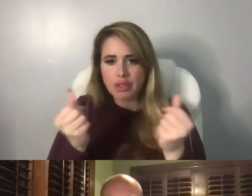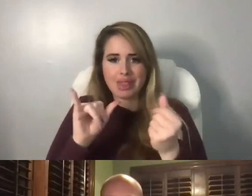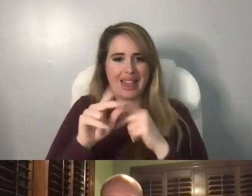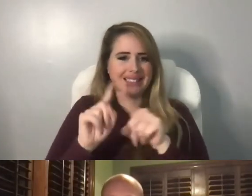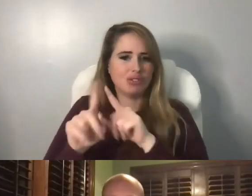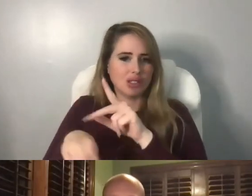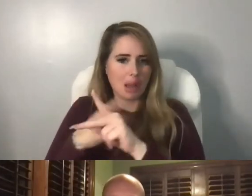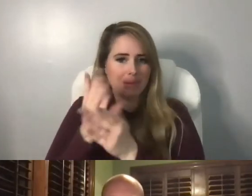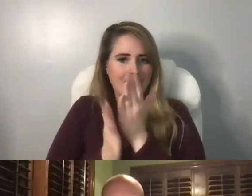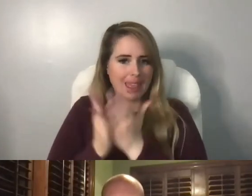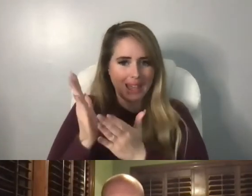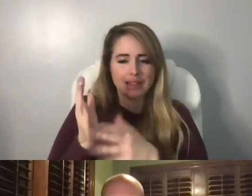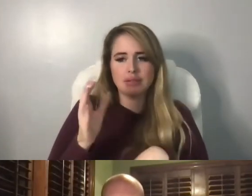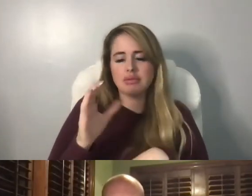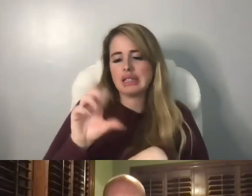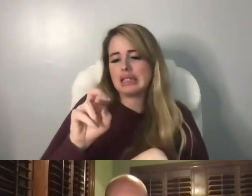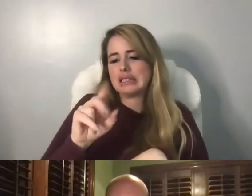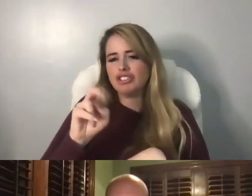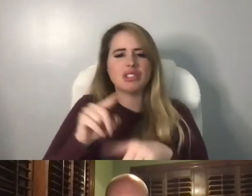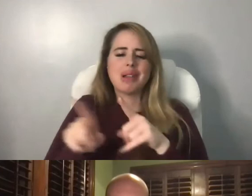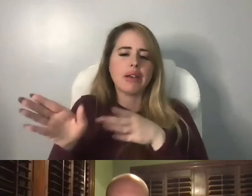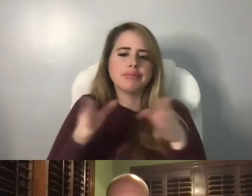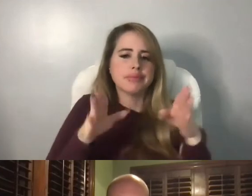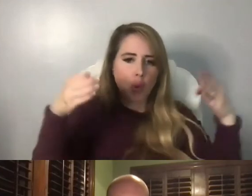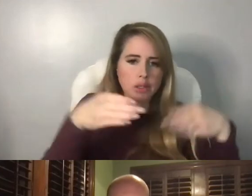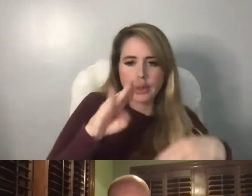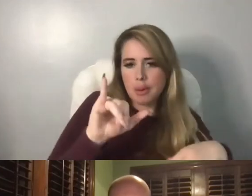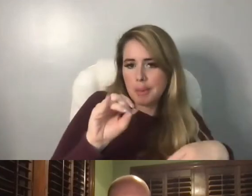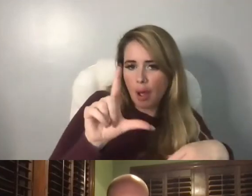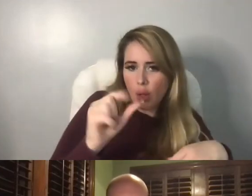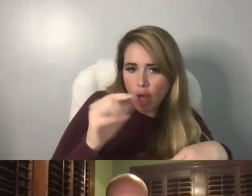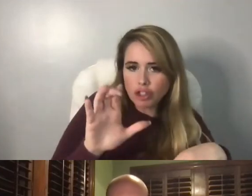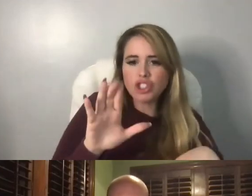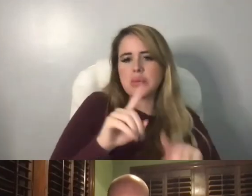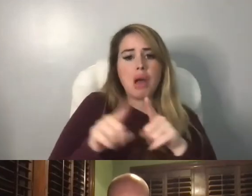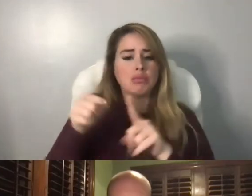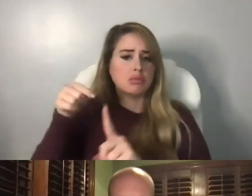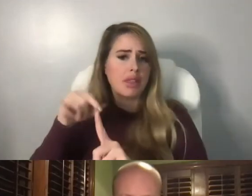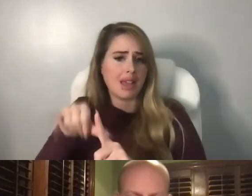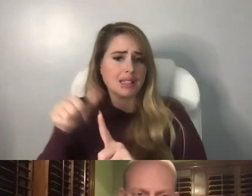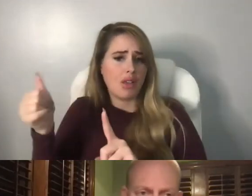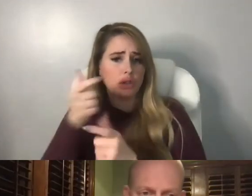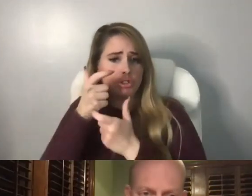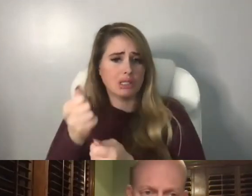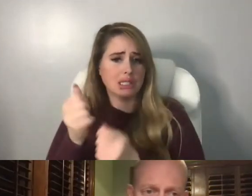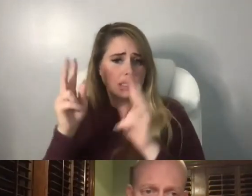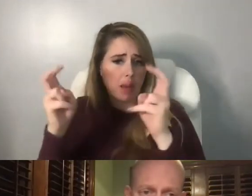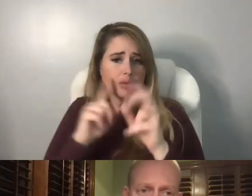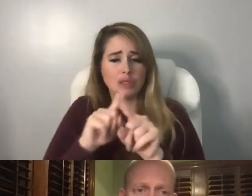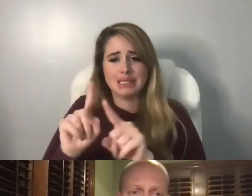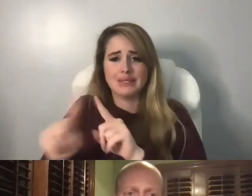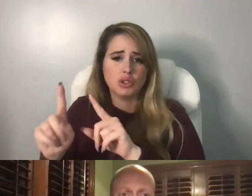of transitioned into the biologics, but Dupatrin is another very interesting topic, and there are lots of interesting treatments for